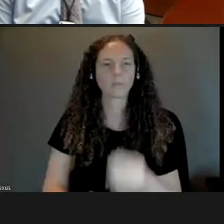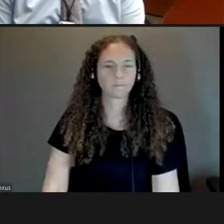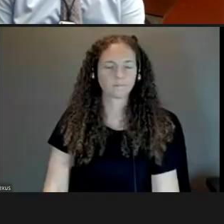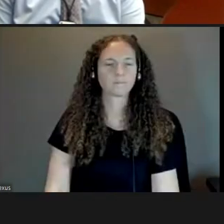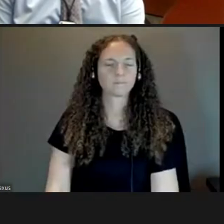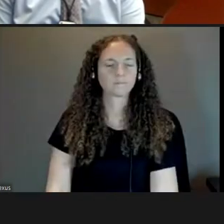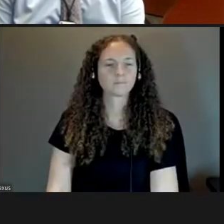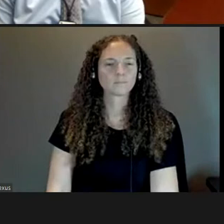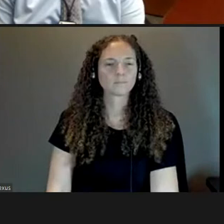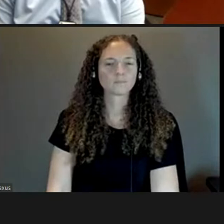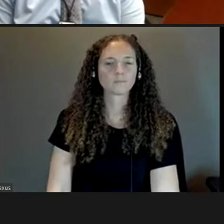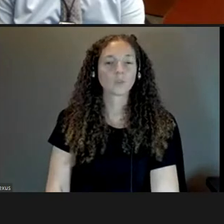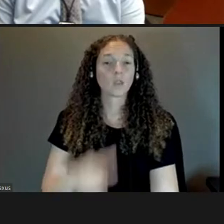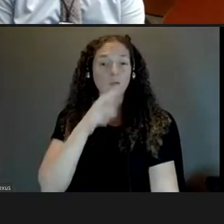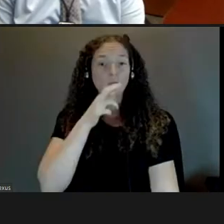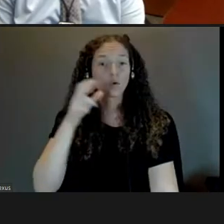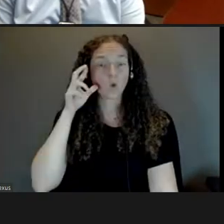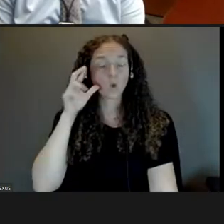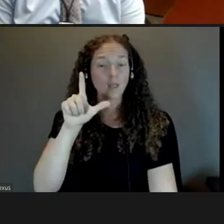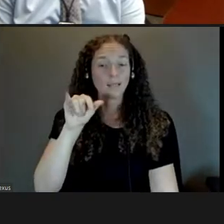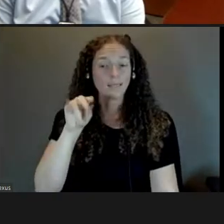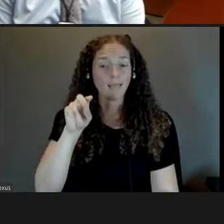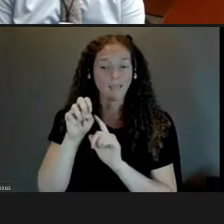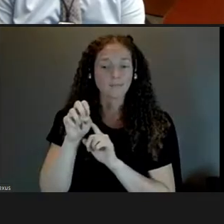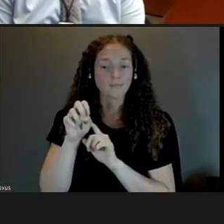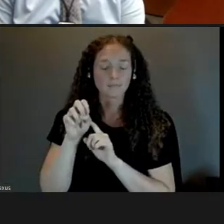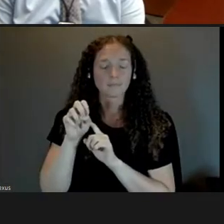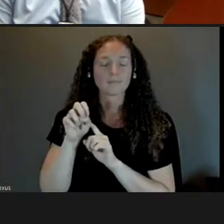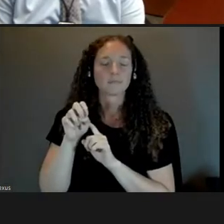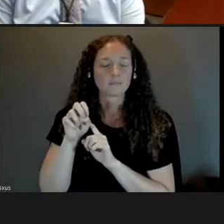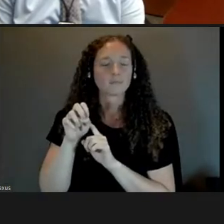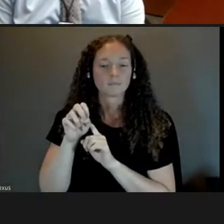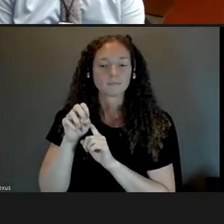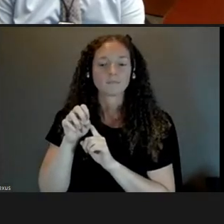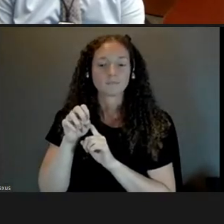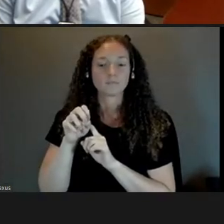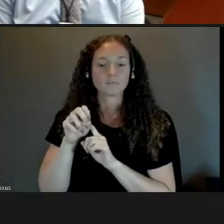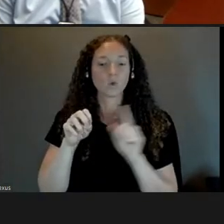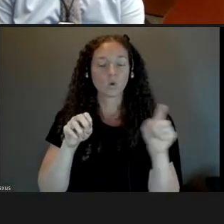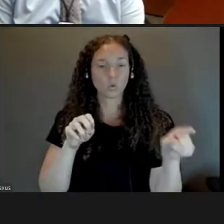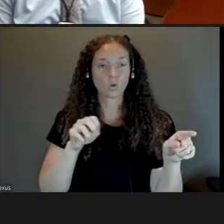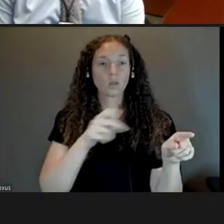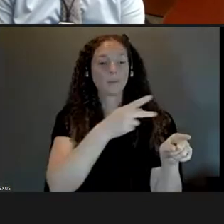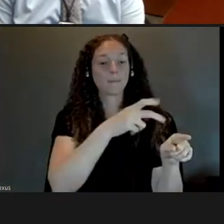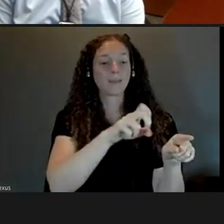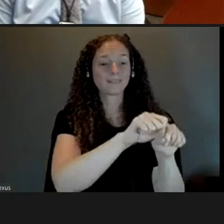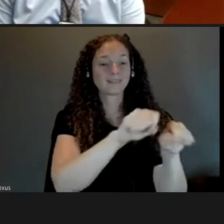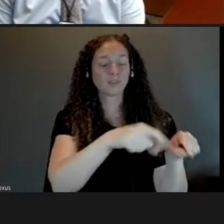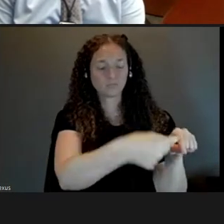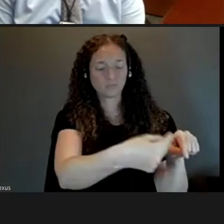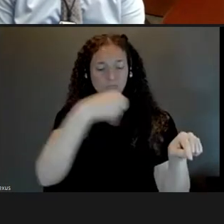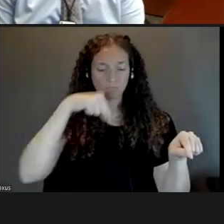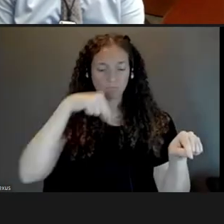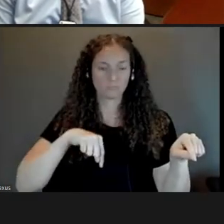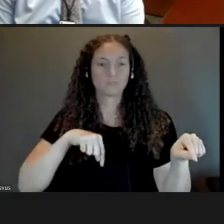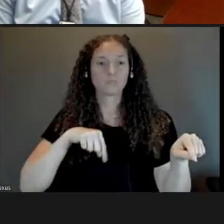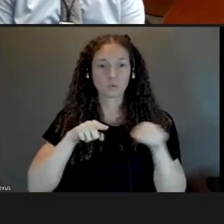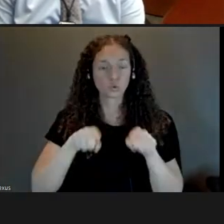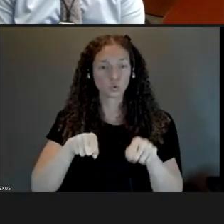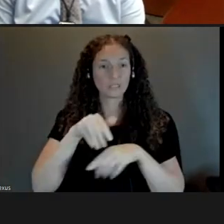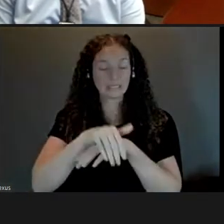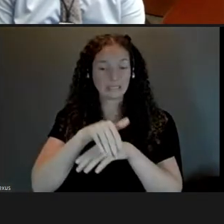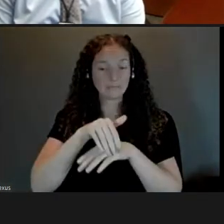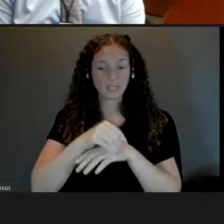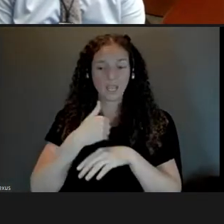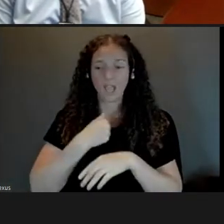On the Far Rockaway line, we have now coming from Penn Station on the return home in the evening on the rush hour, only two